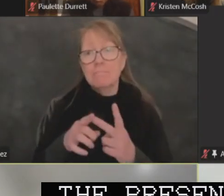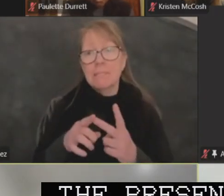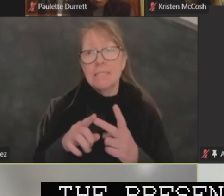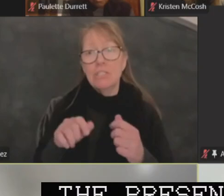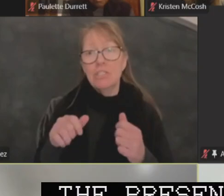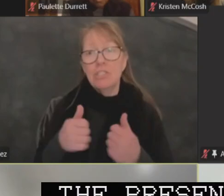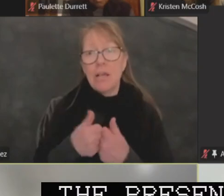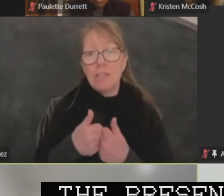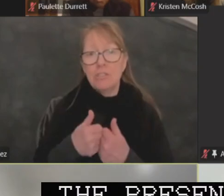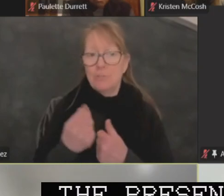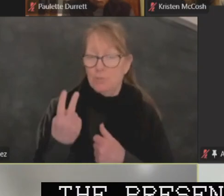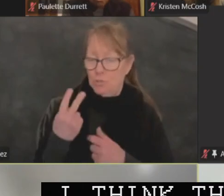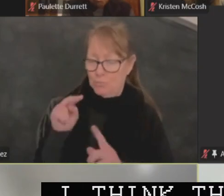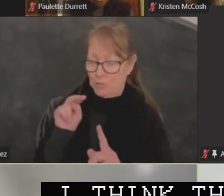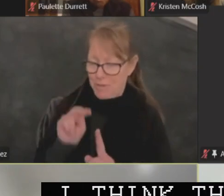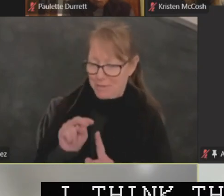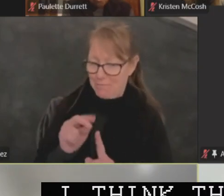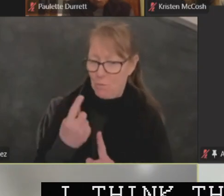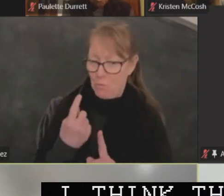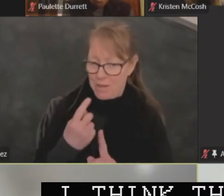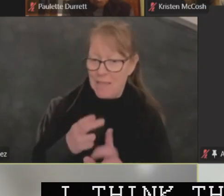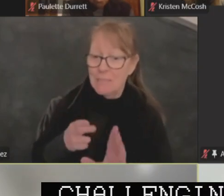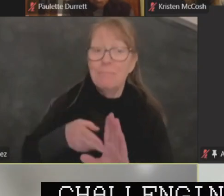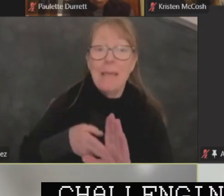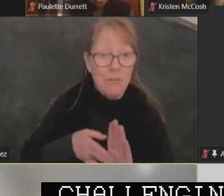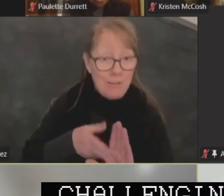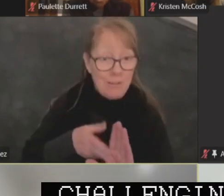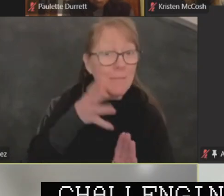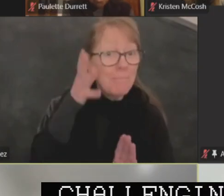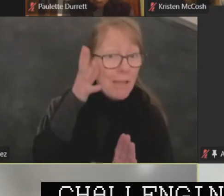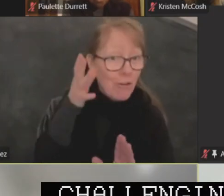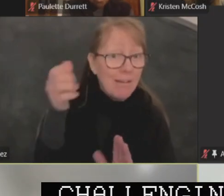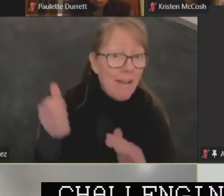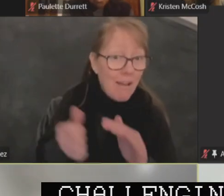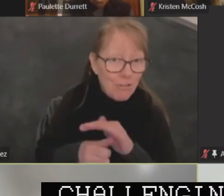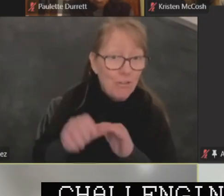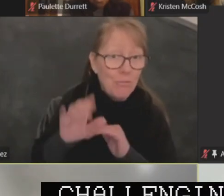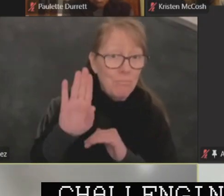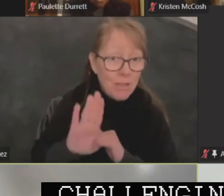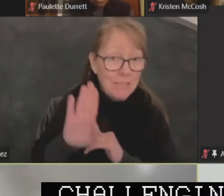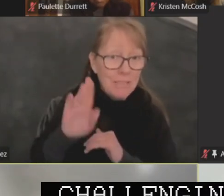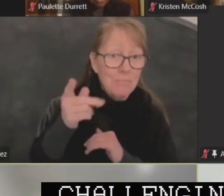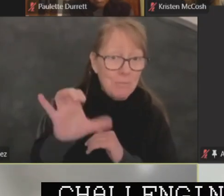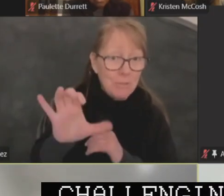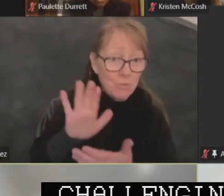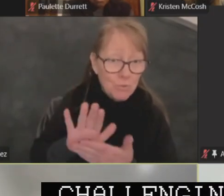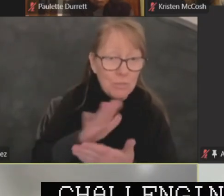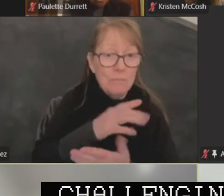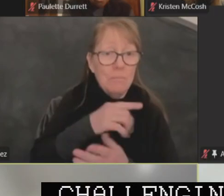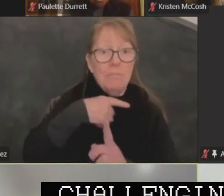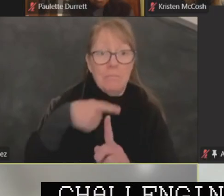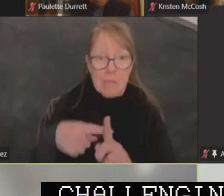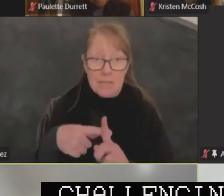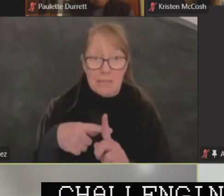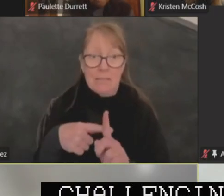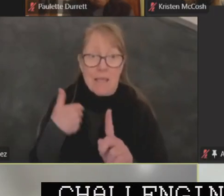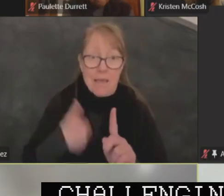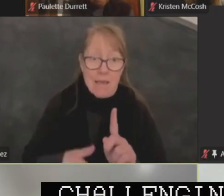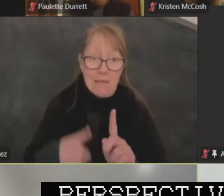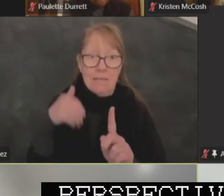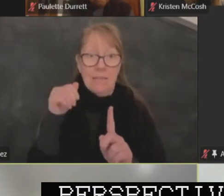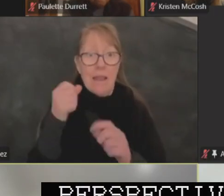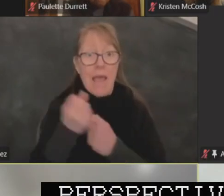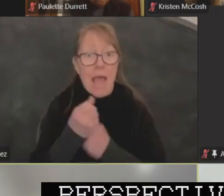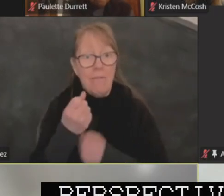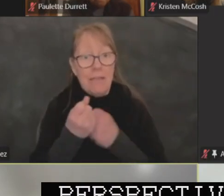on two perspectives, one as a participant, as a parent within Boston Public Schools, then also as an advocate for the